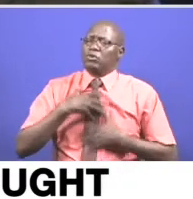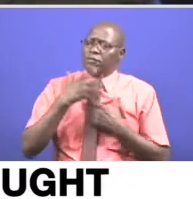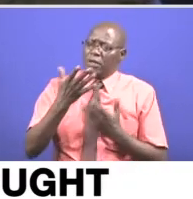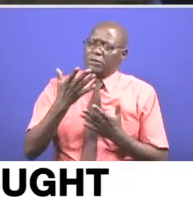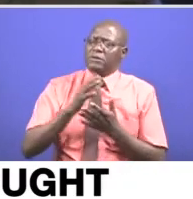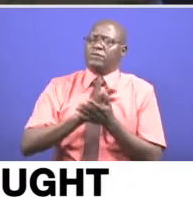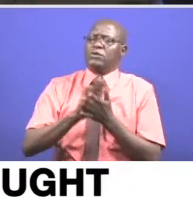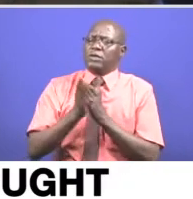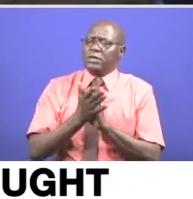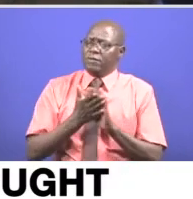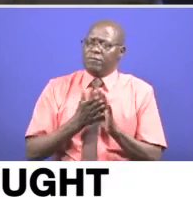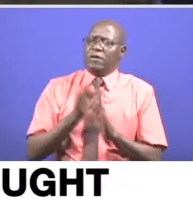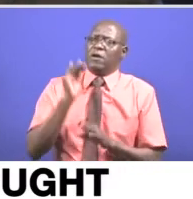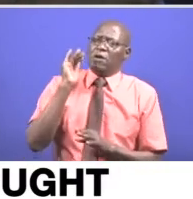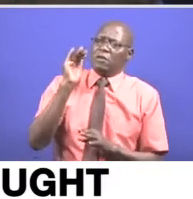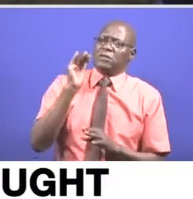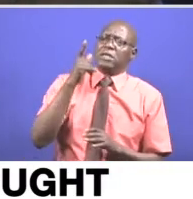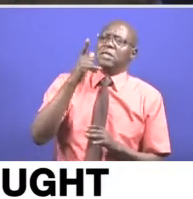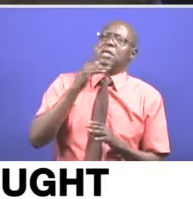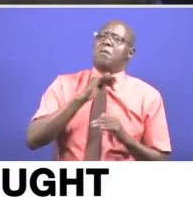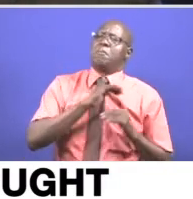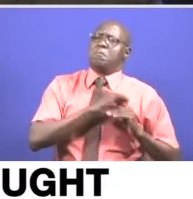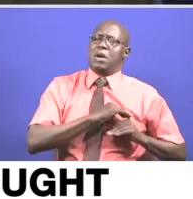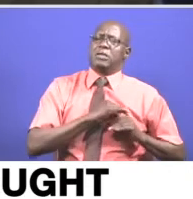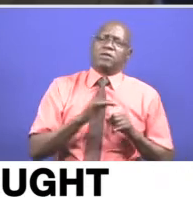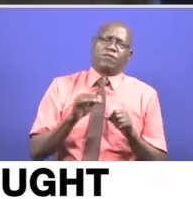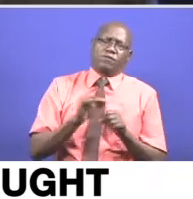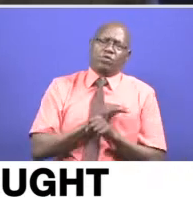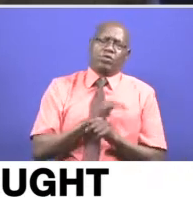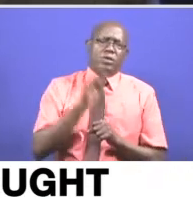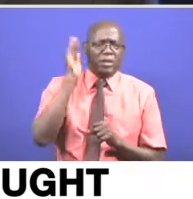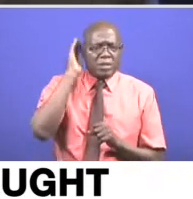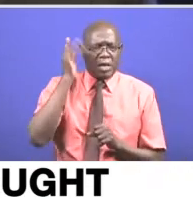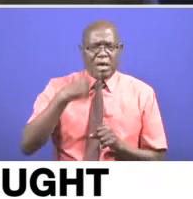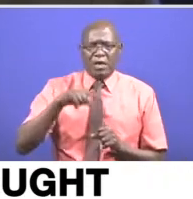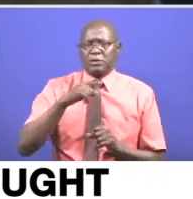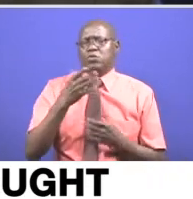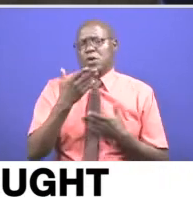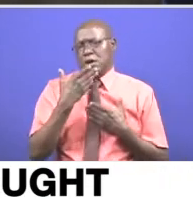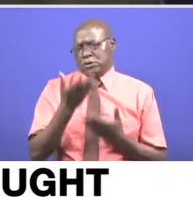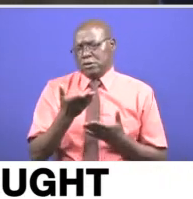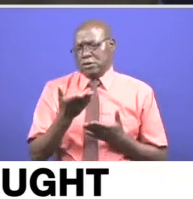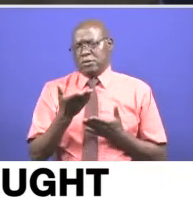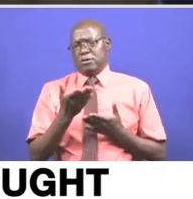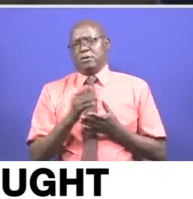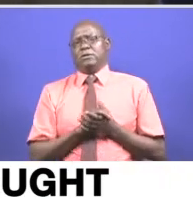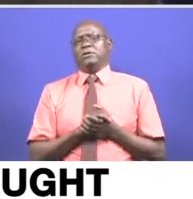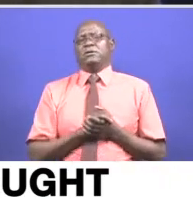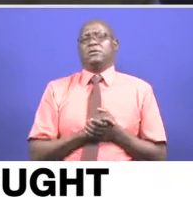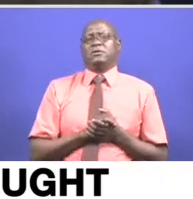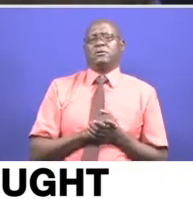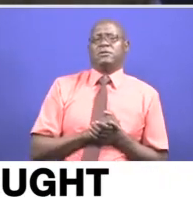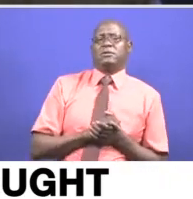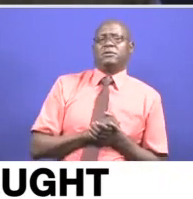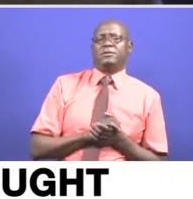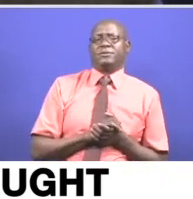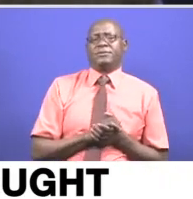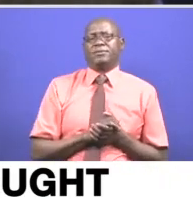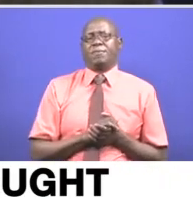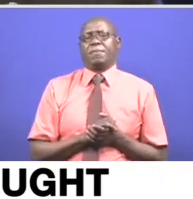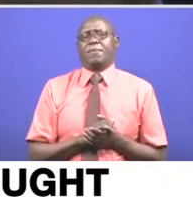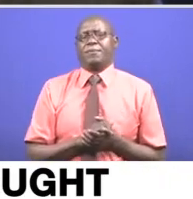scripture, that he will be merciful and hear us. Yeah. I will answer whether there are any intentions to continue. Mm-hmm.